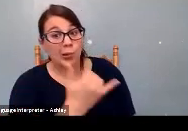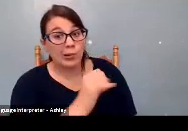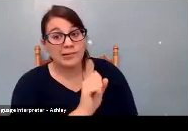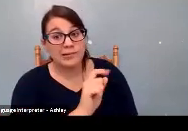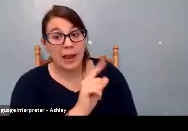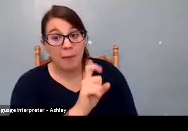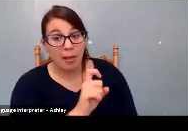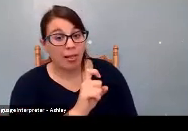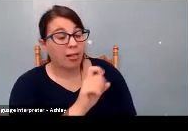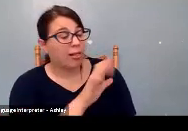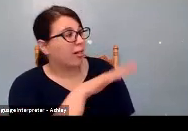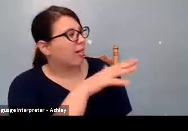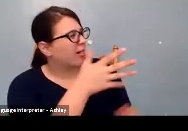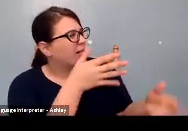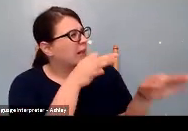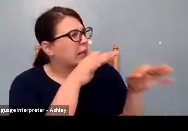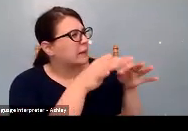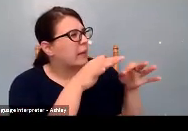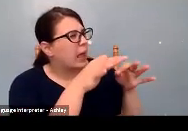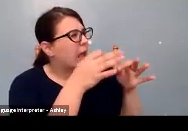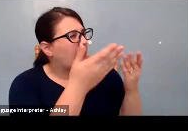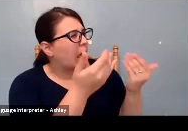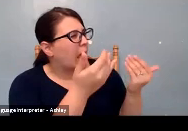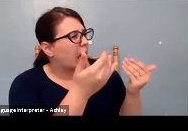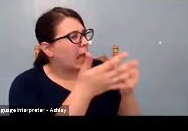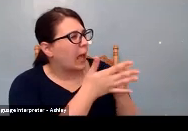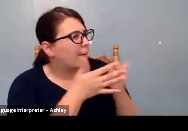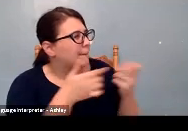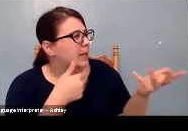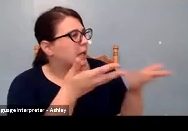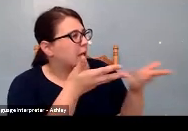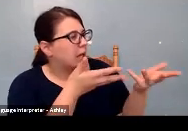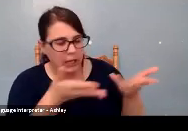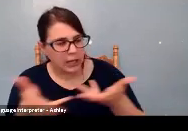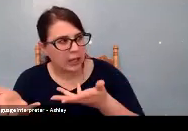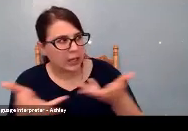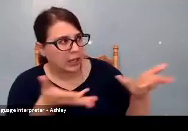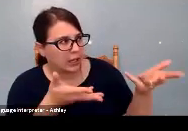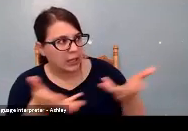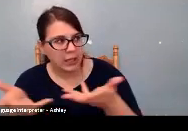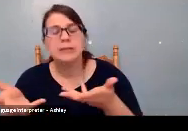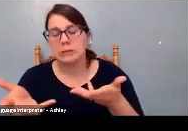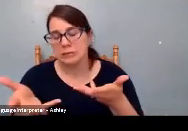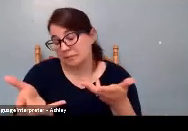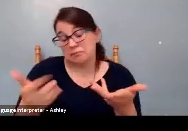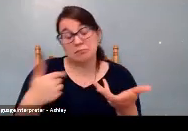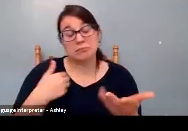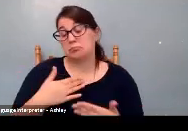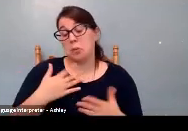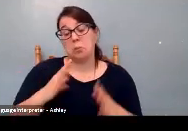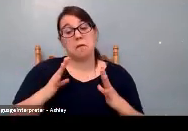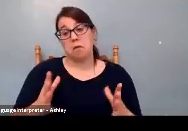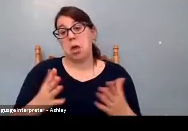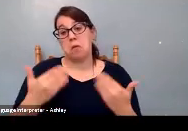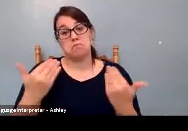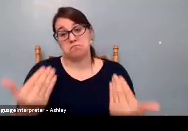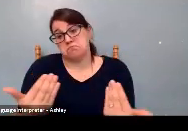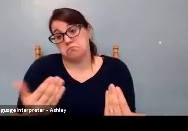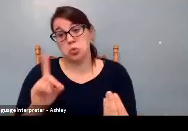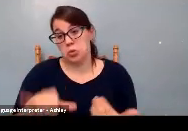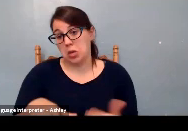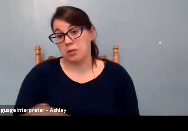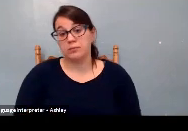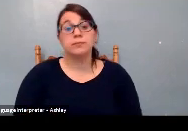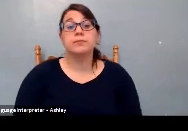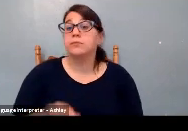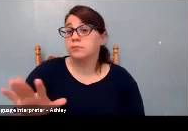help get some guidance, on behalf of the individual that's calling, and I'm more than happy to do that. But